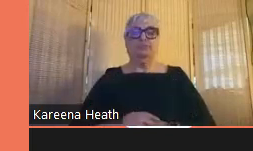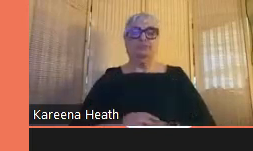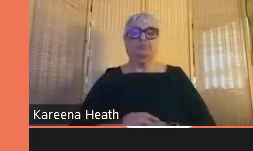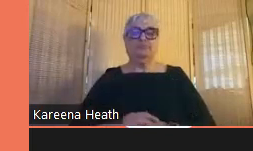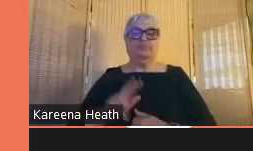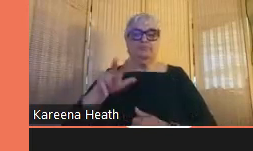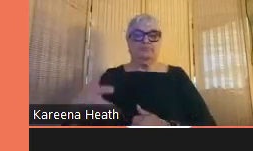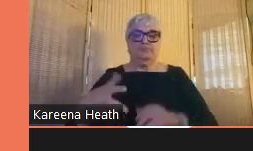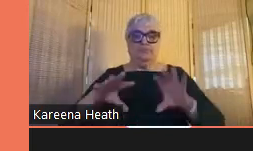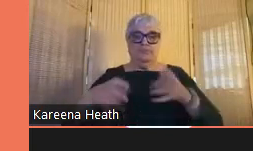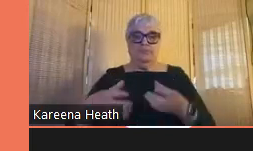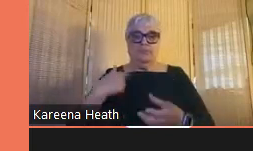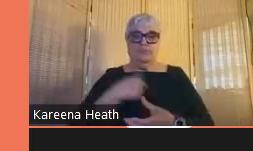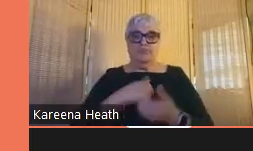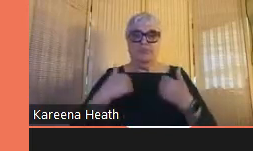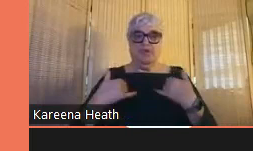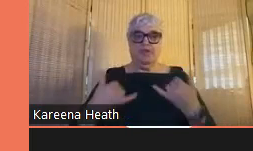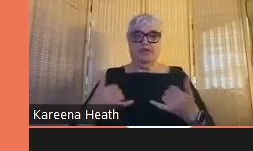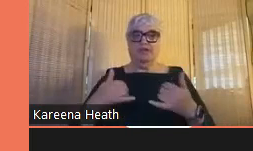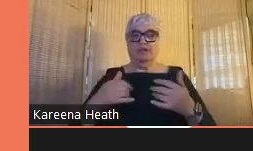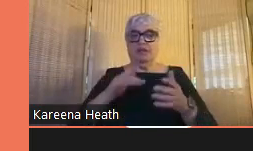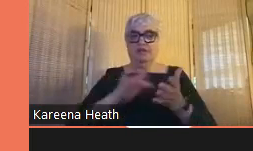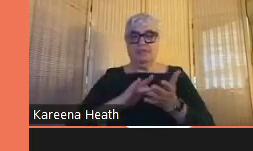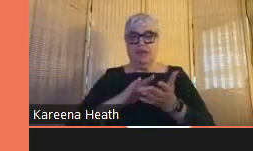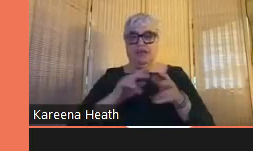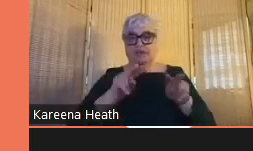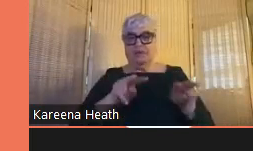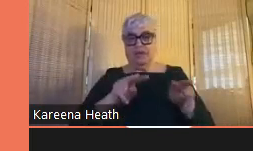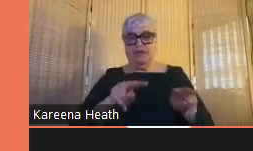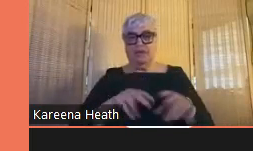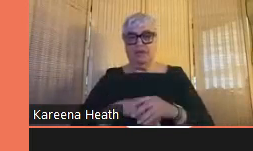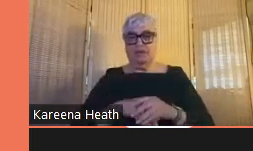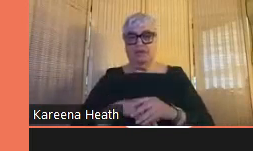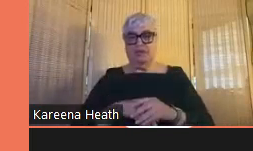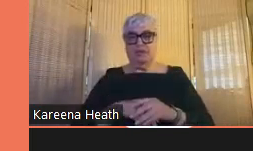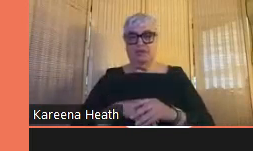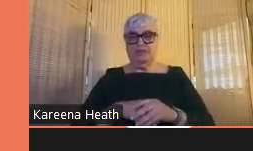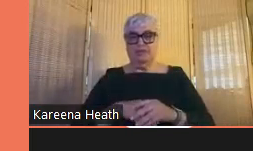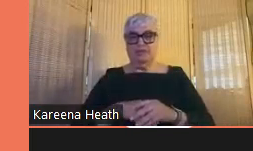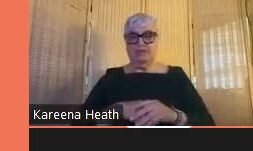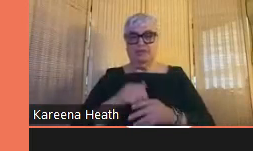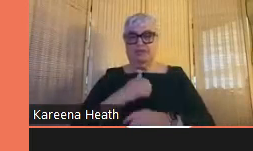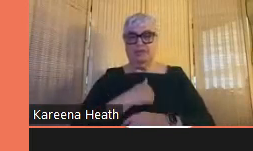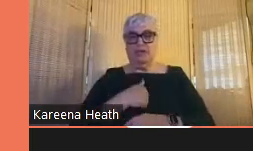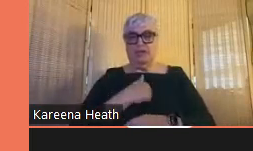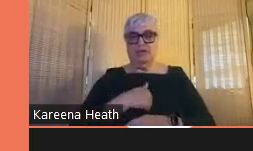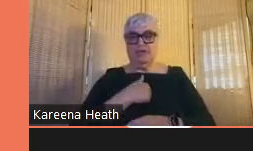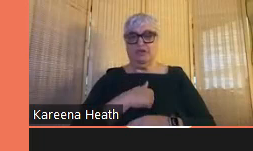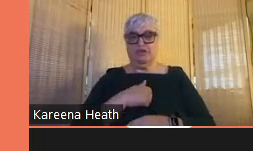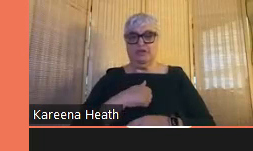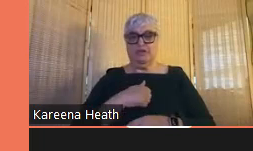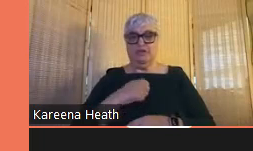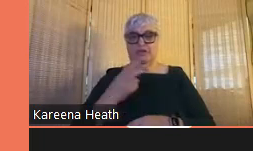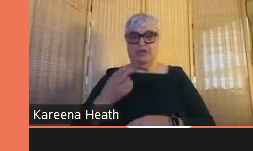third category that we have current state is medically monitored services. And my apologies, the Hulk